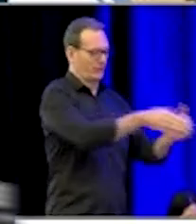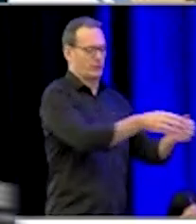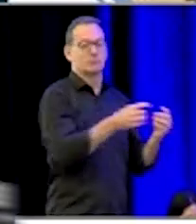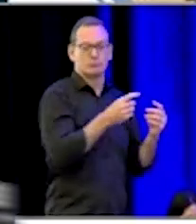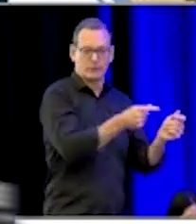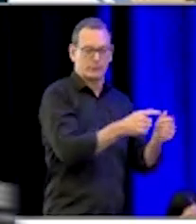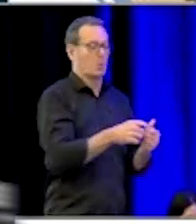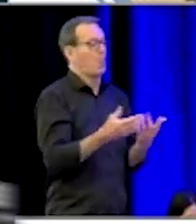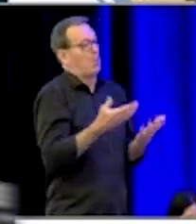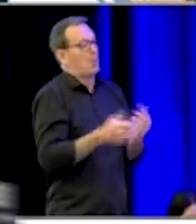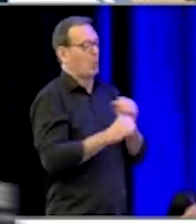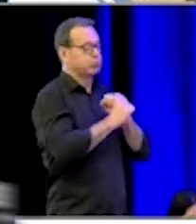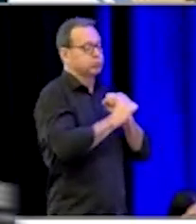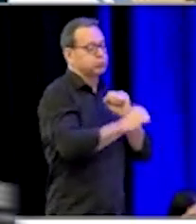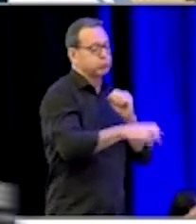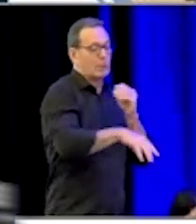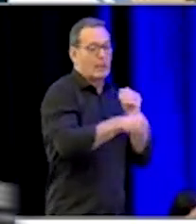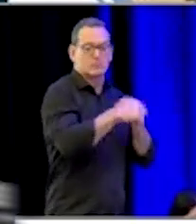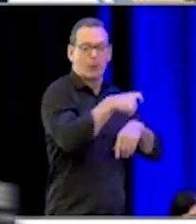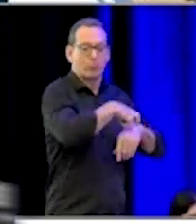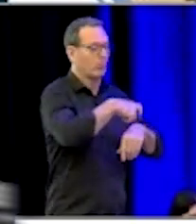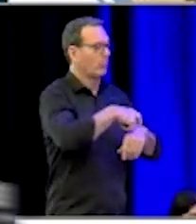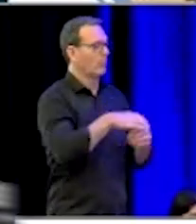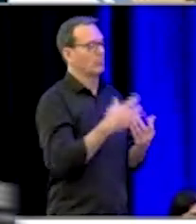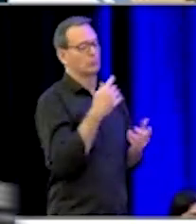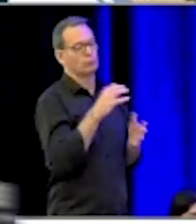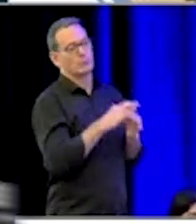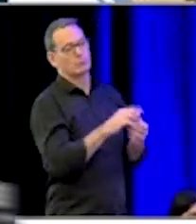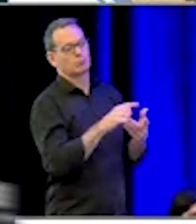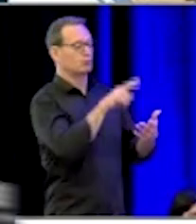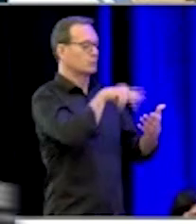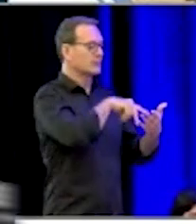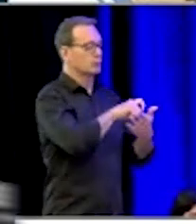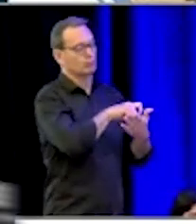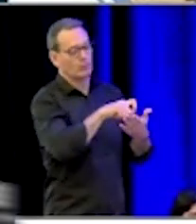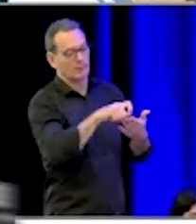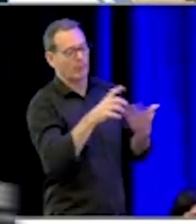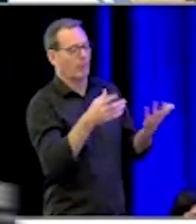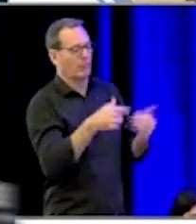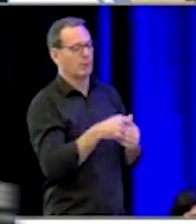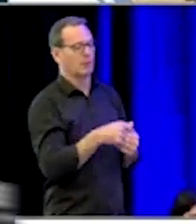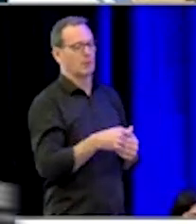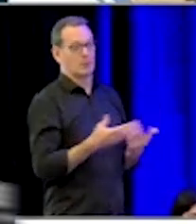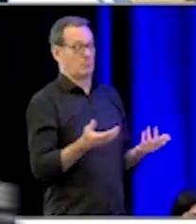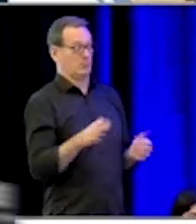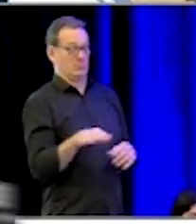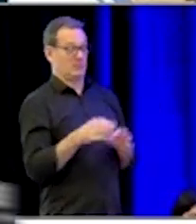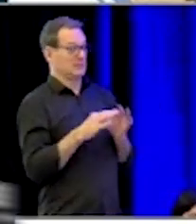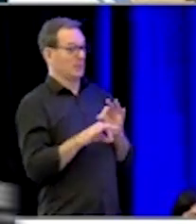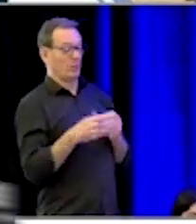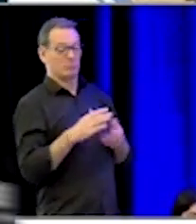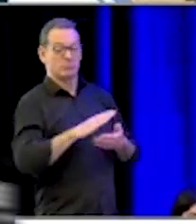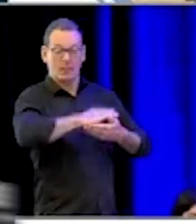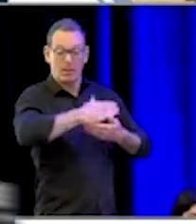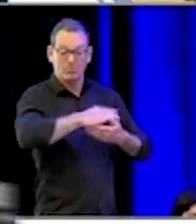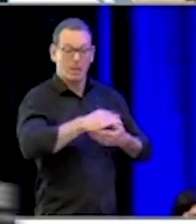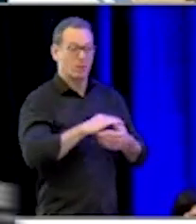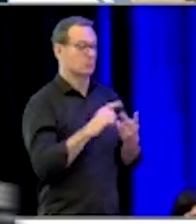time for tasks involving reading and writing. Simply providing a laptop and audio module